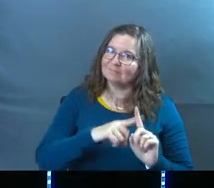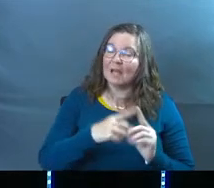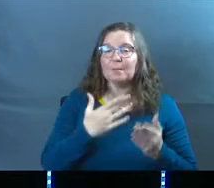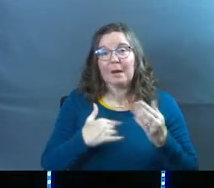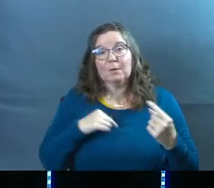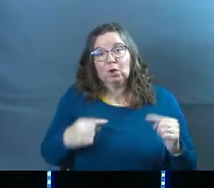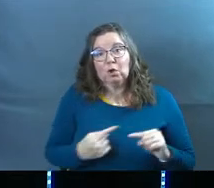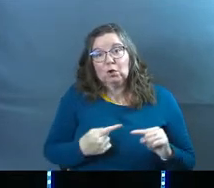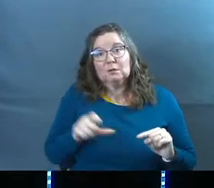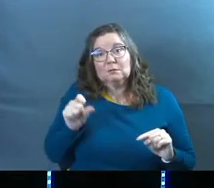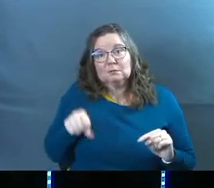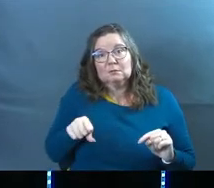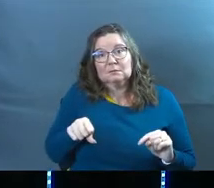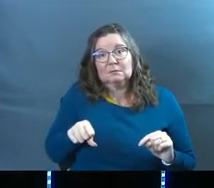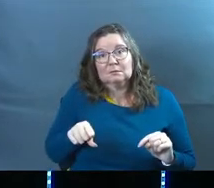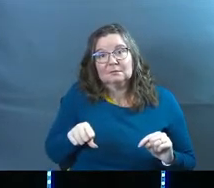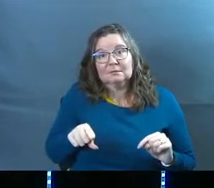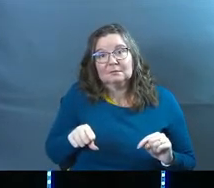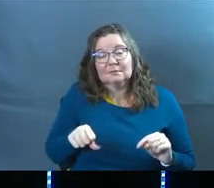it probably hurt.